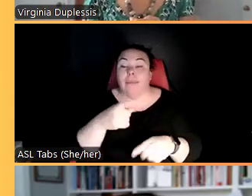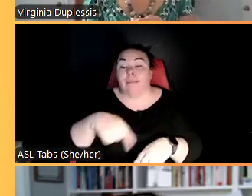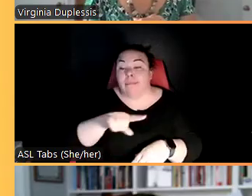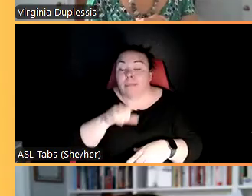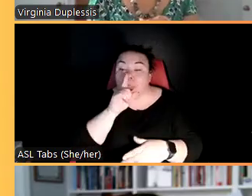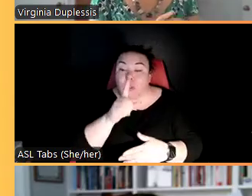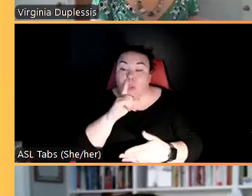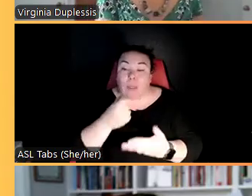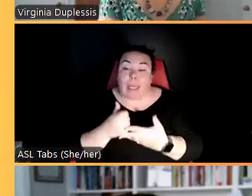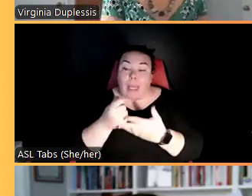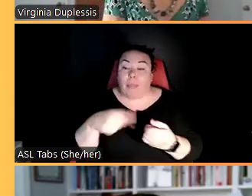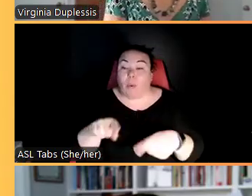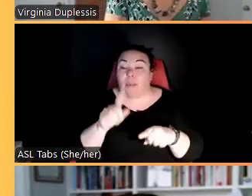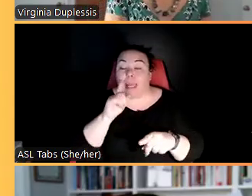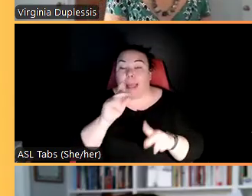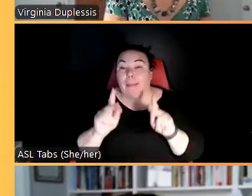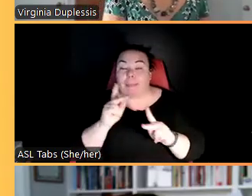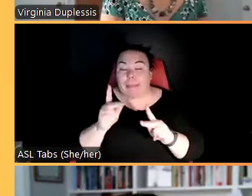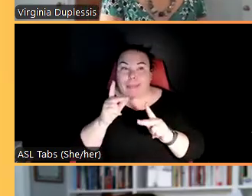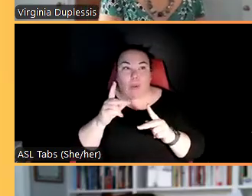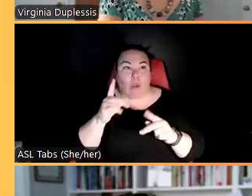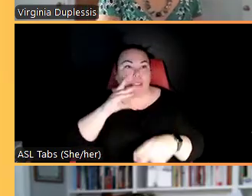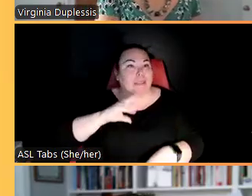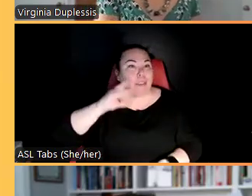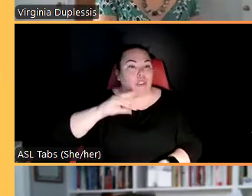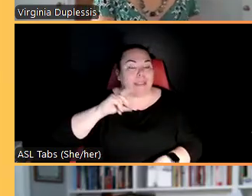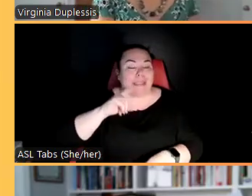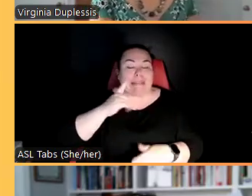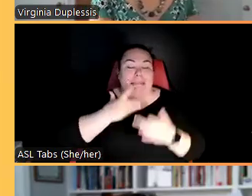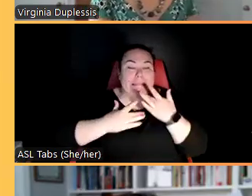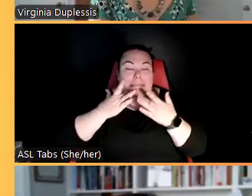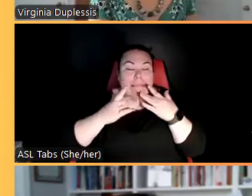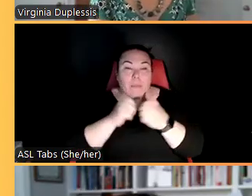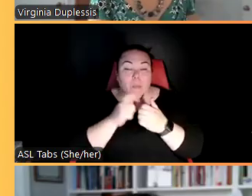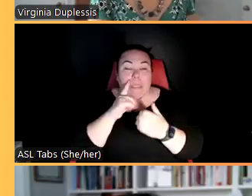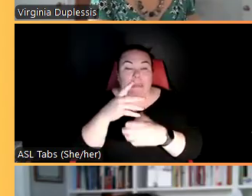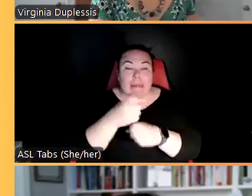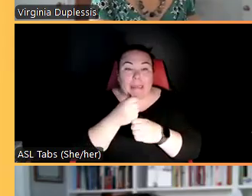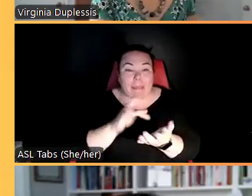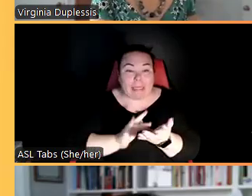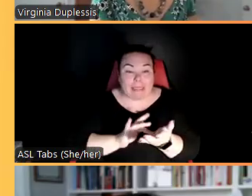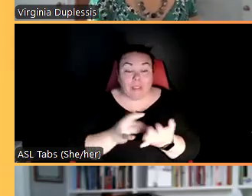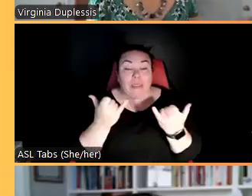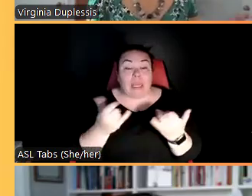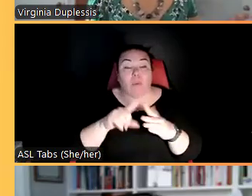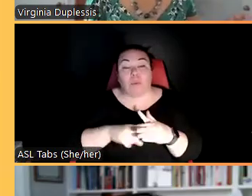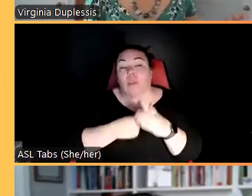for sharing. And now we are going to kick off our first